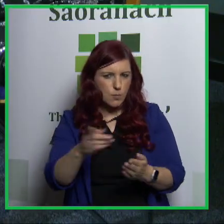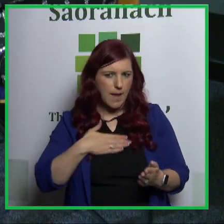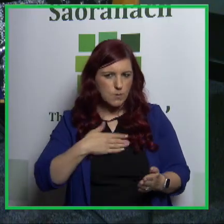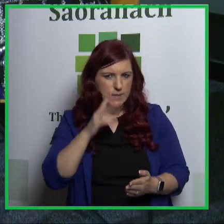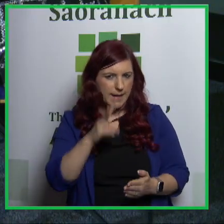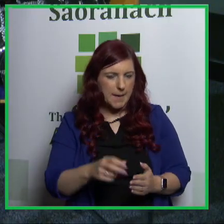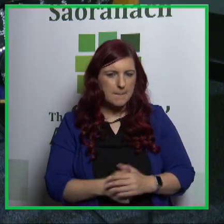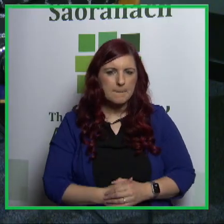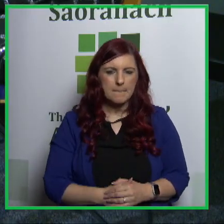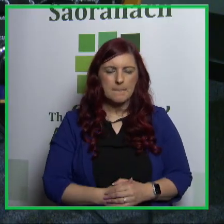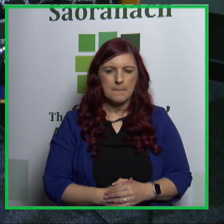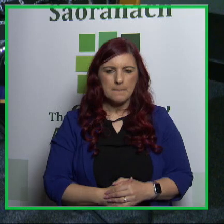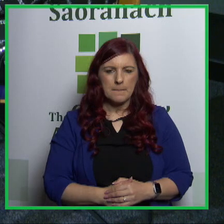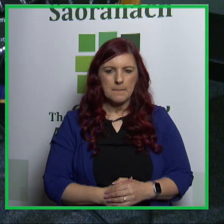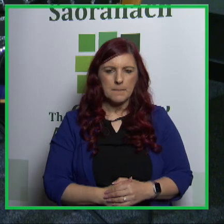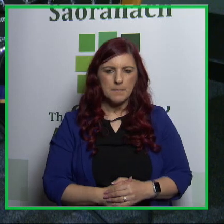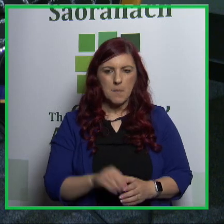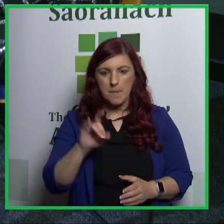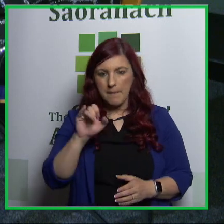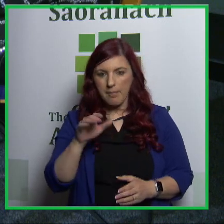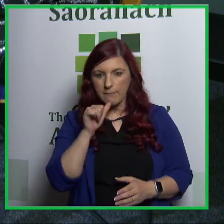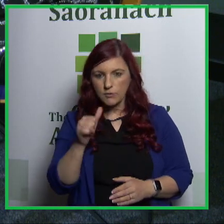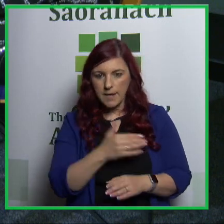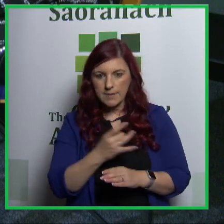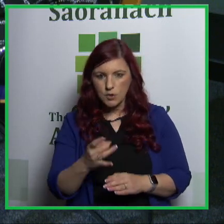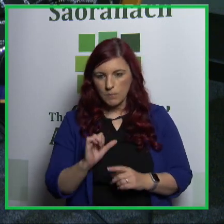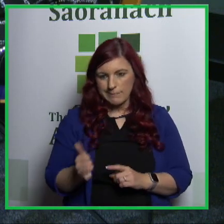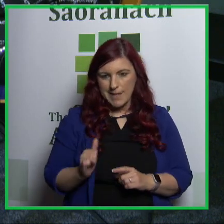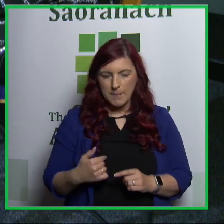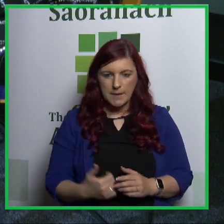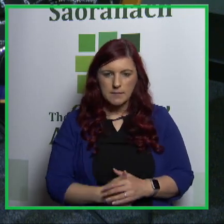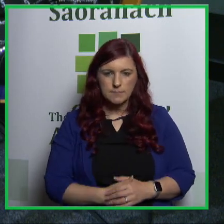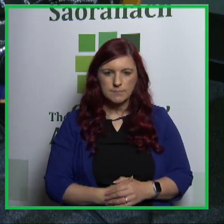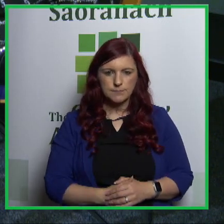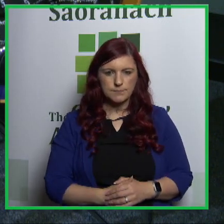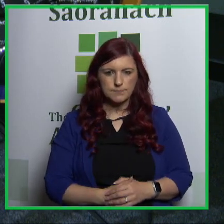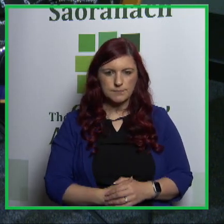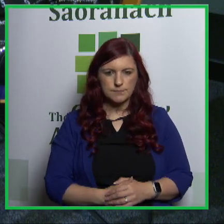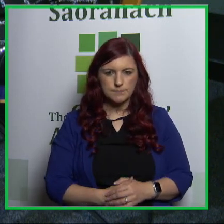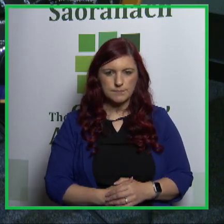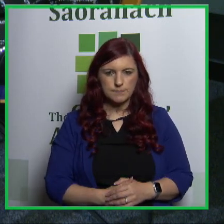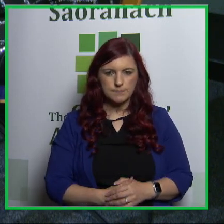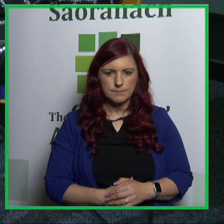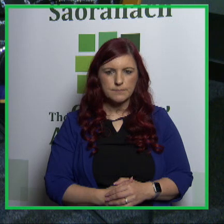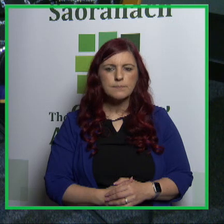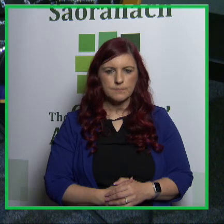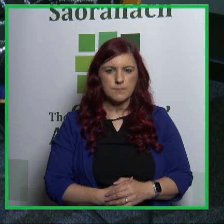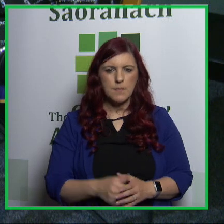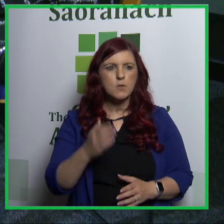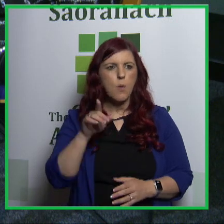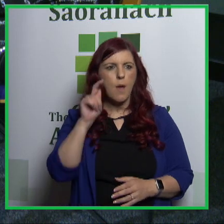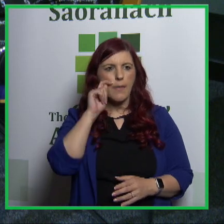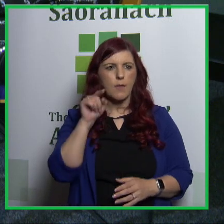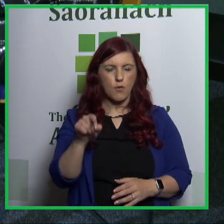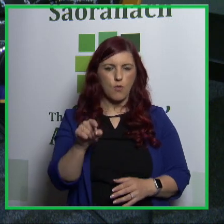Okay, let's see. Carl, you're closest to me, so I'll ask you first. Yeah, I suppose for me, I've been debating with my job